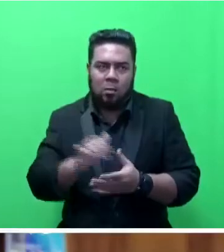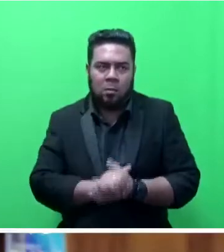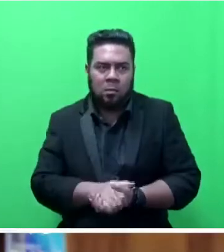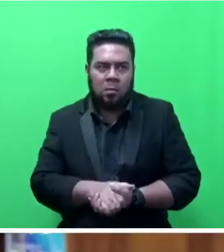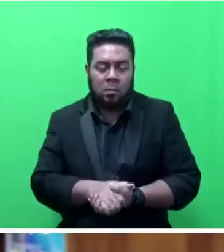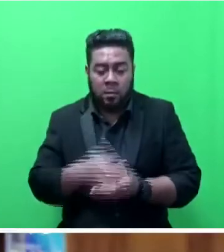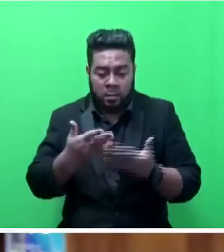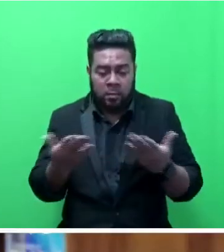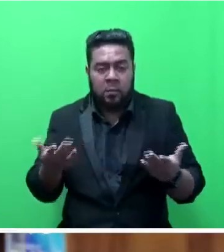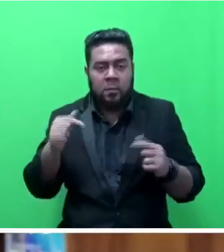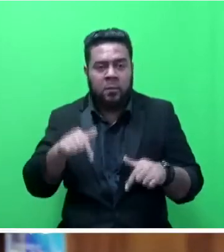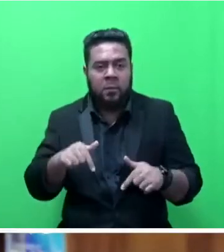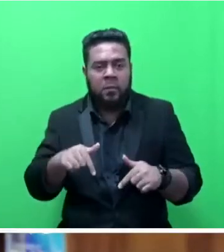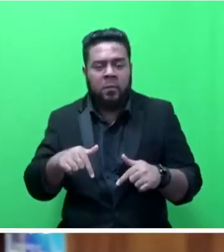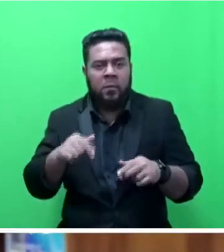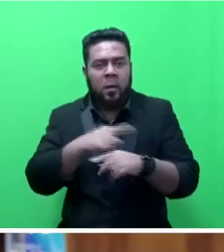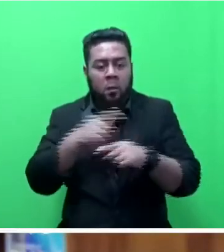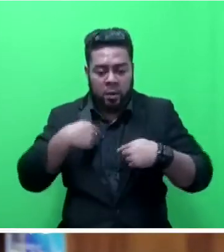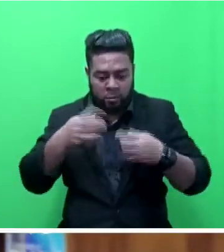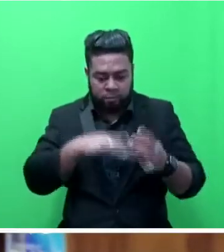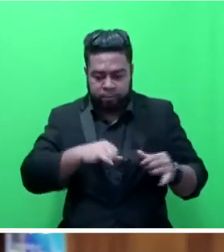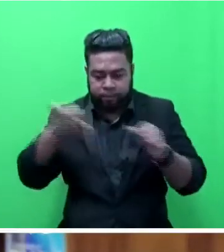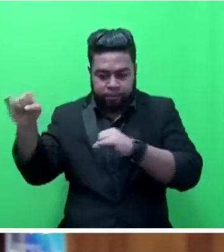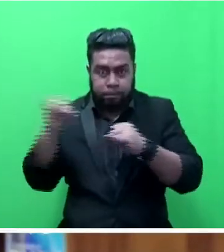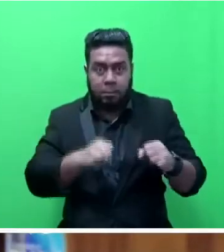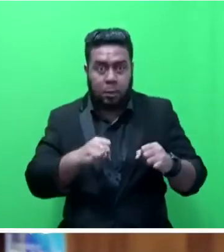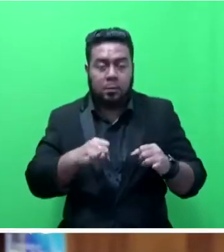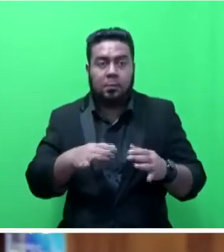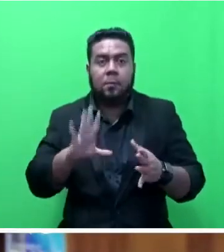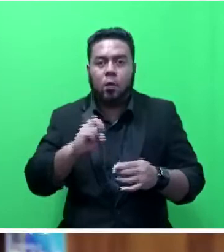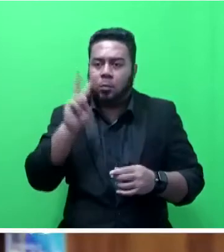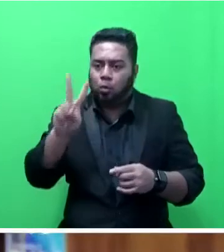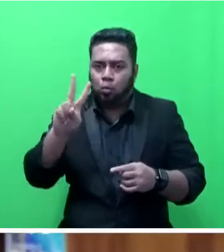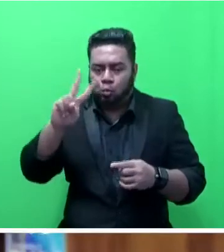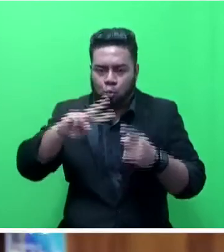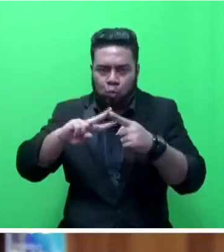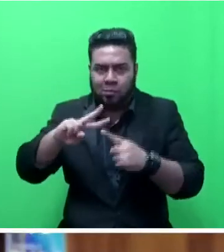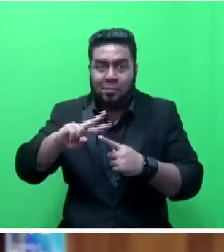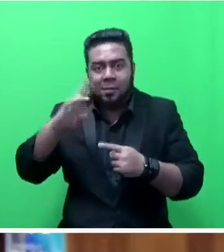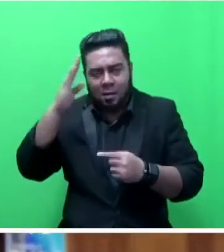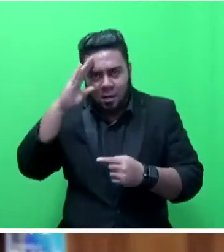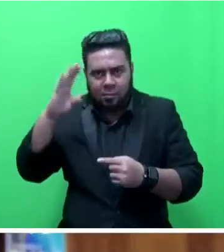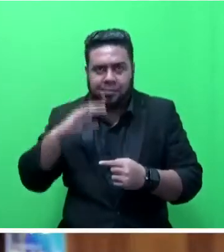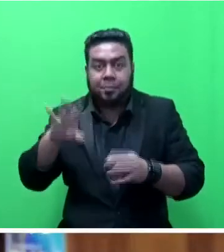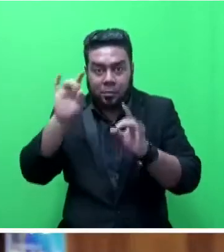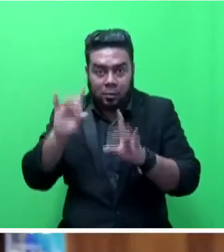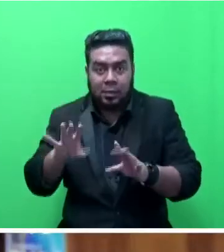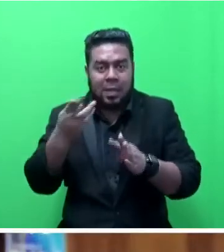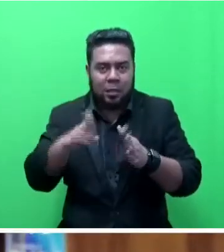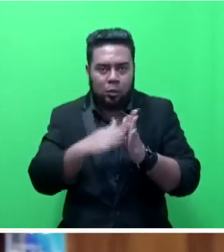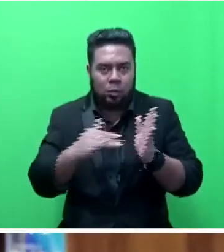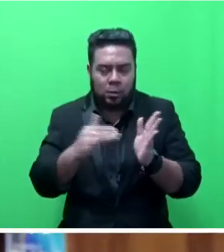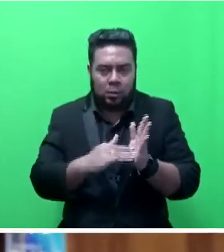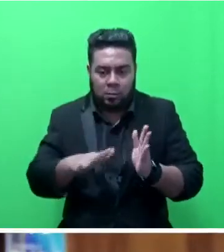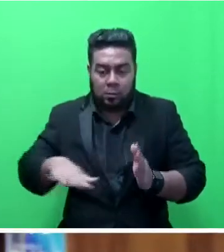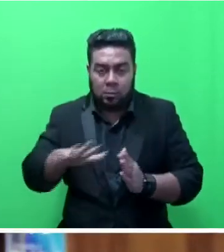At the moment, we are importing pork and pork products from only 2 countries, Australia and New Zealand, and these 2 countries